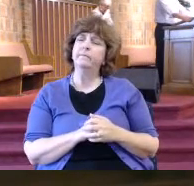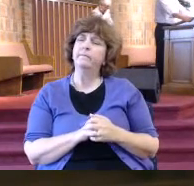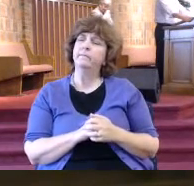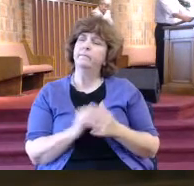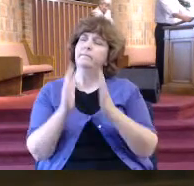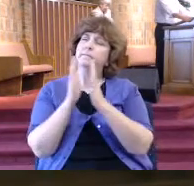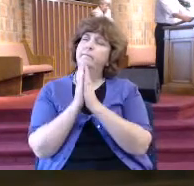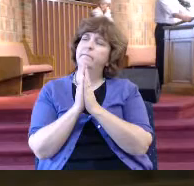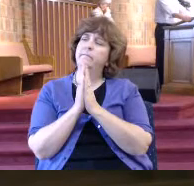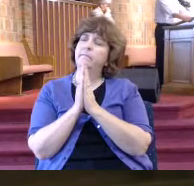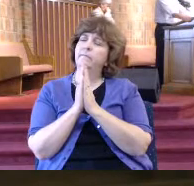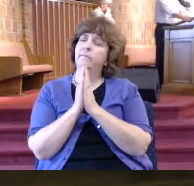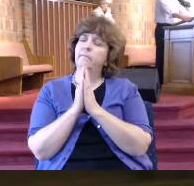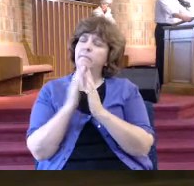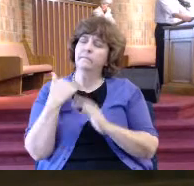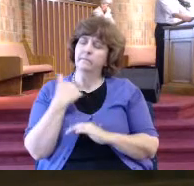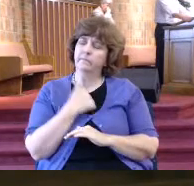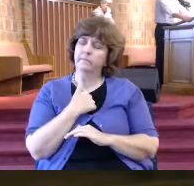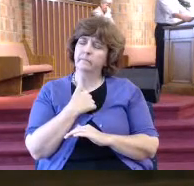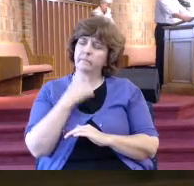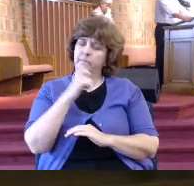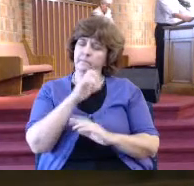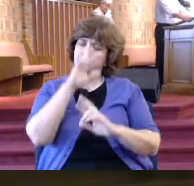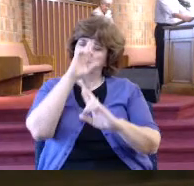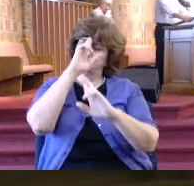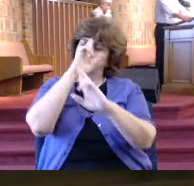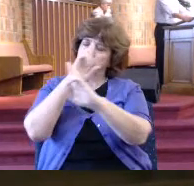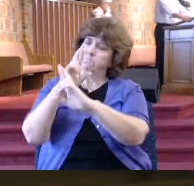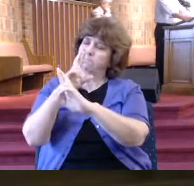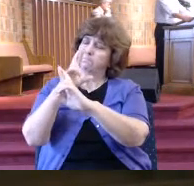we respect the authority given to your Son